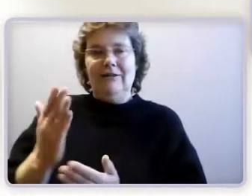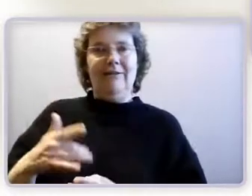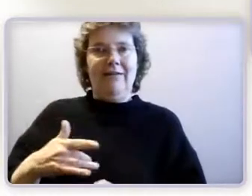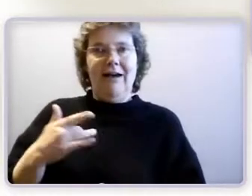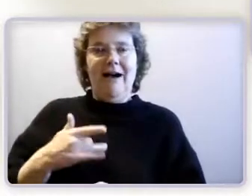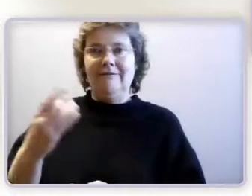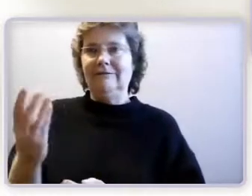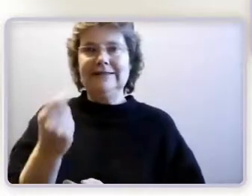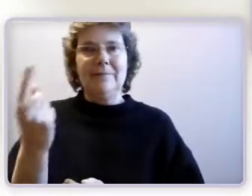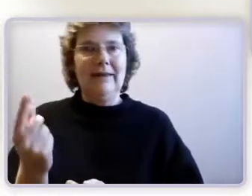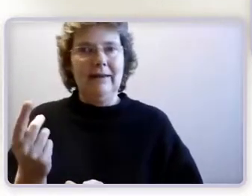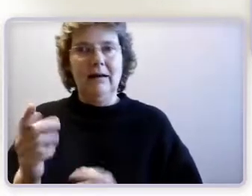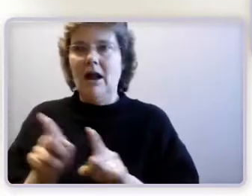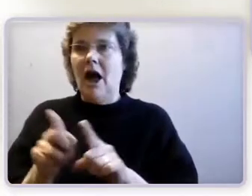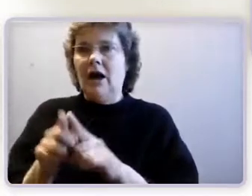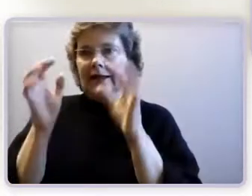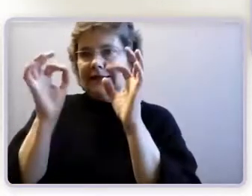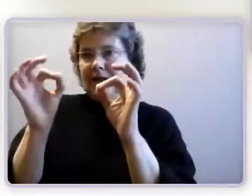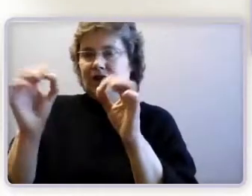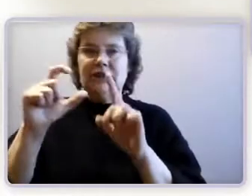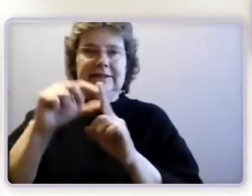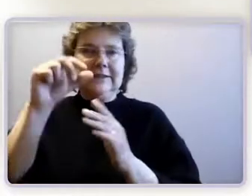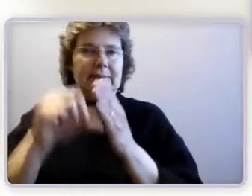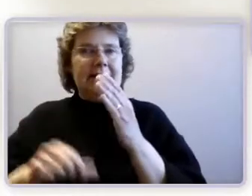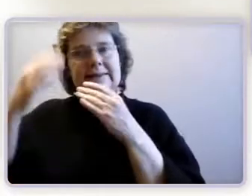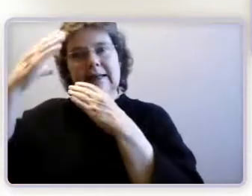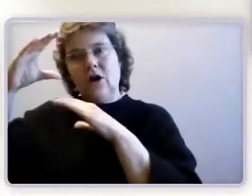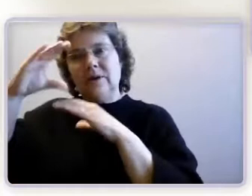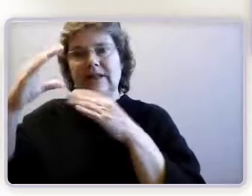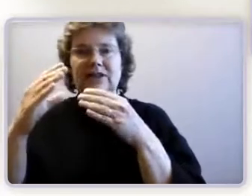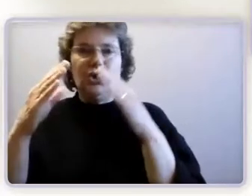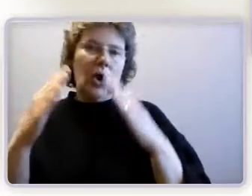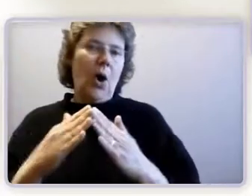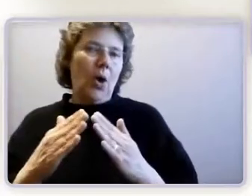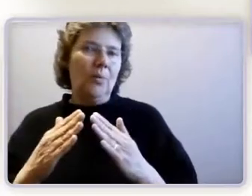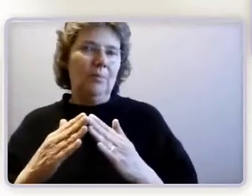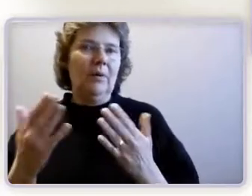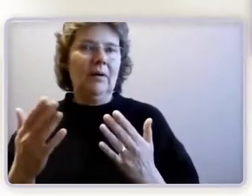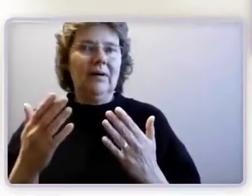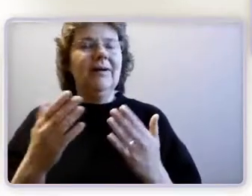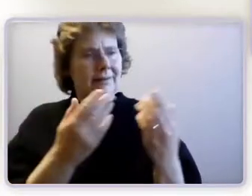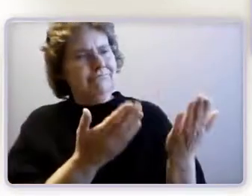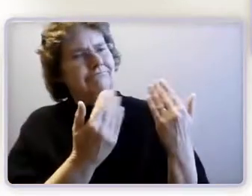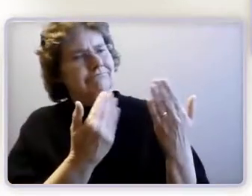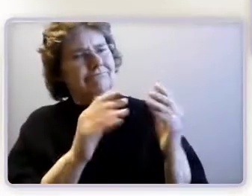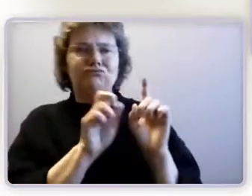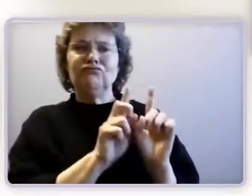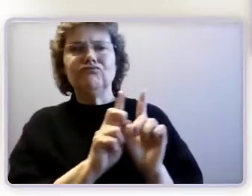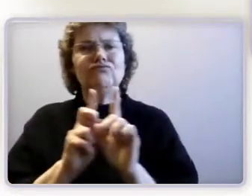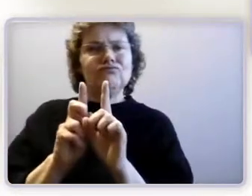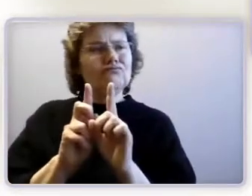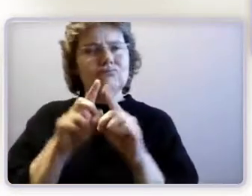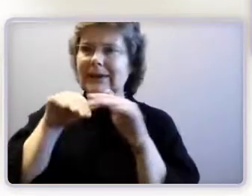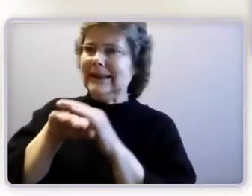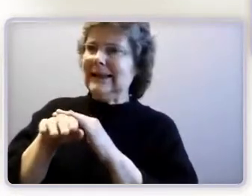a specialist disability accommodation house, so that they can see, well, this is a type of house where, you know, you might be